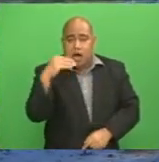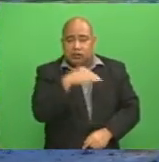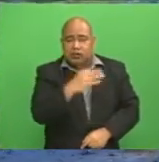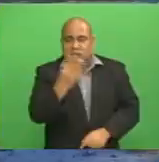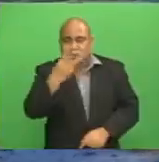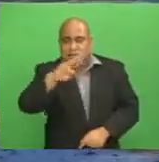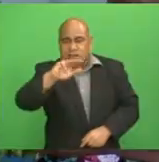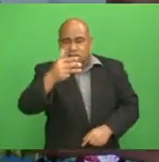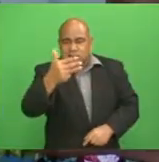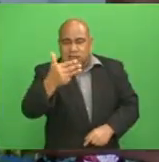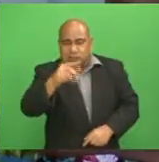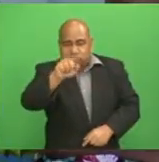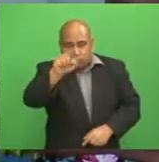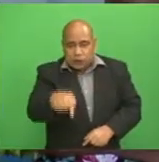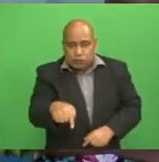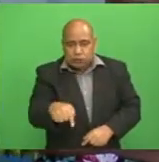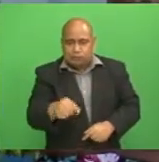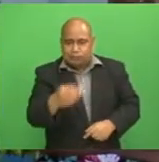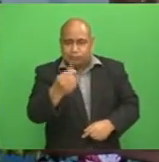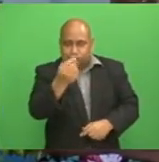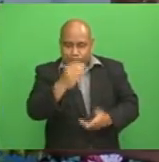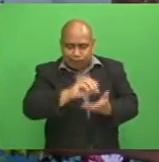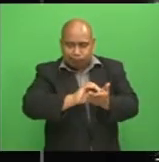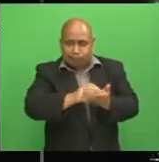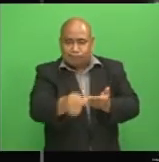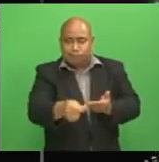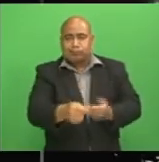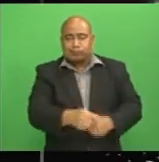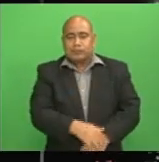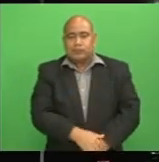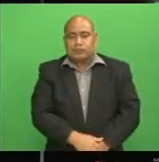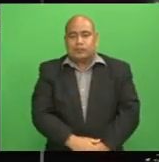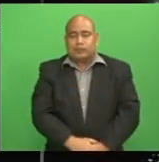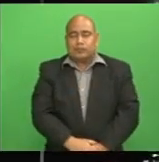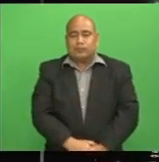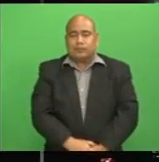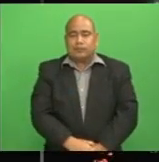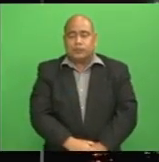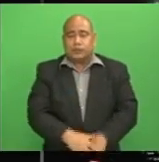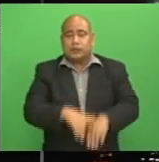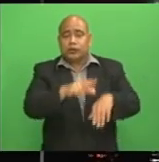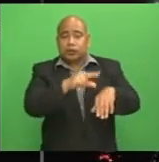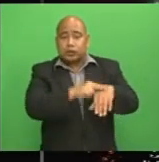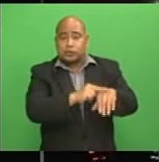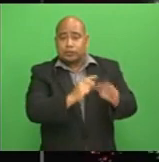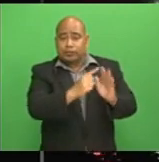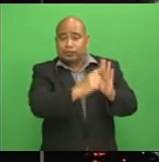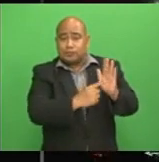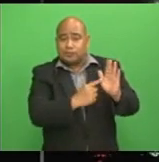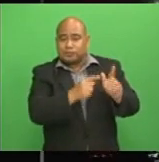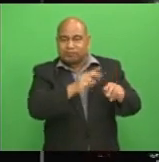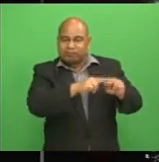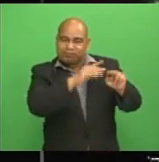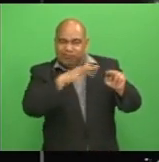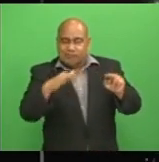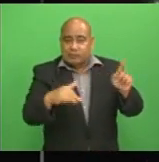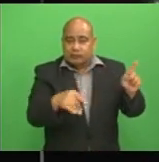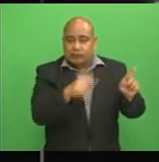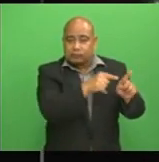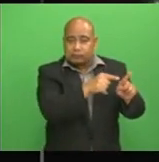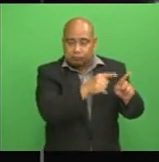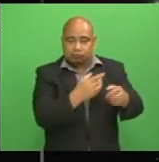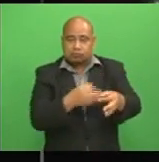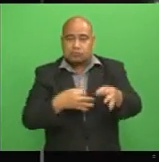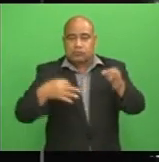$438,000. Felipe Naikaso, FBC News. Dr. James Fong has been appointed the new acting permanent secretary for Health